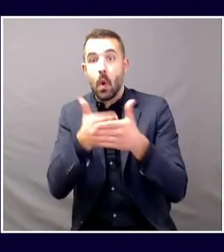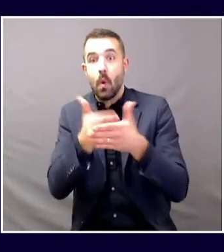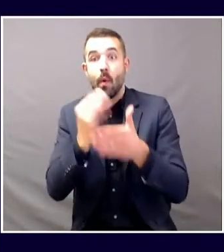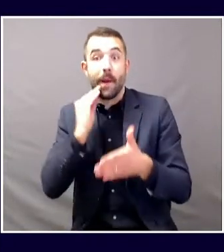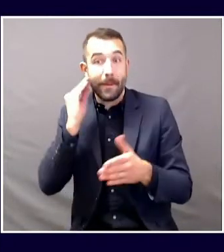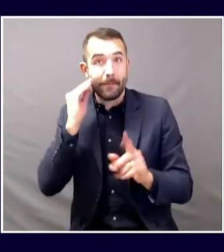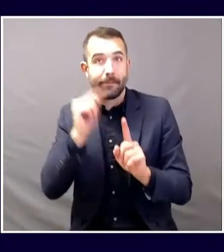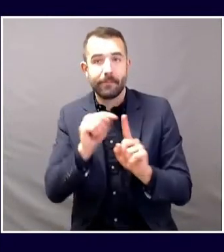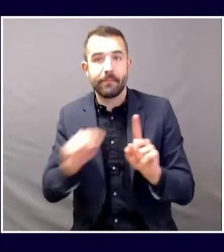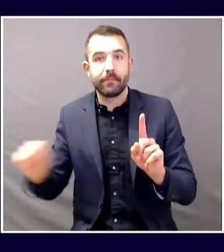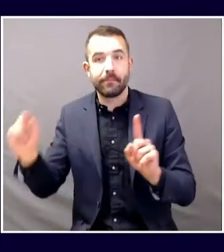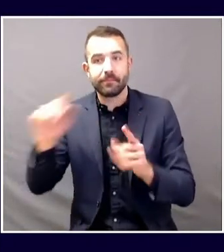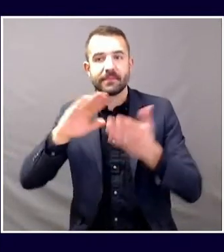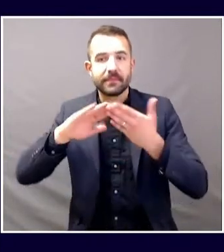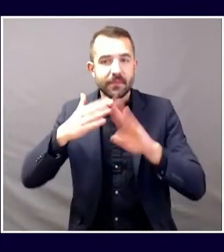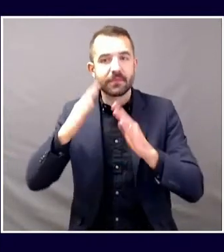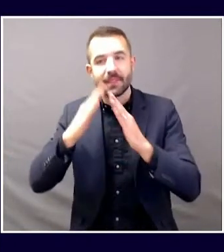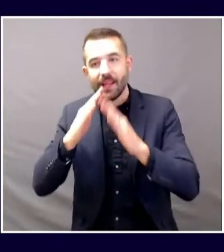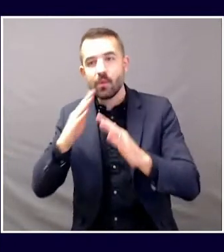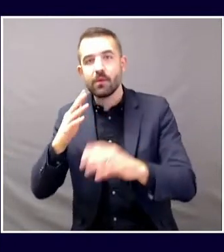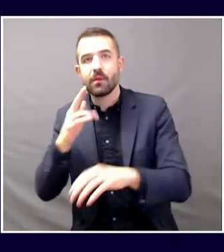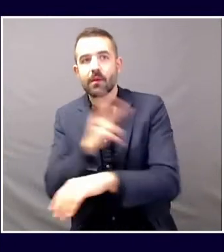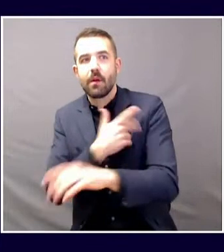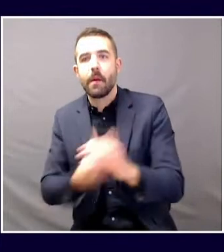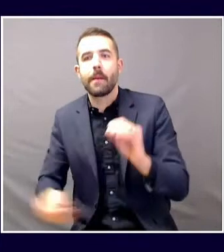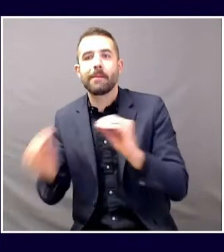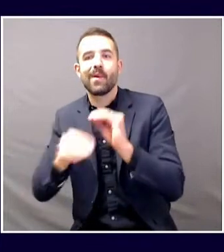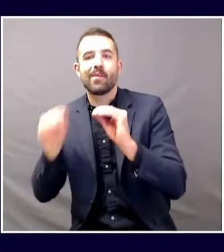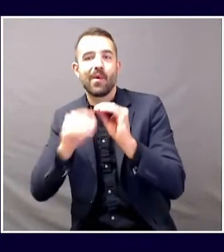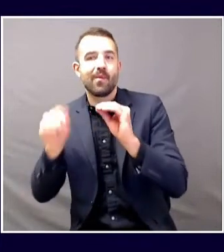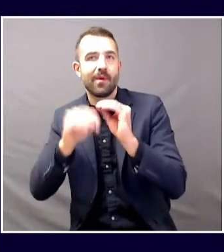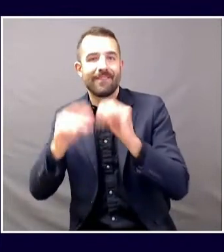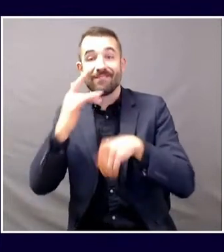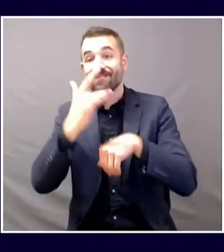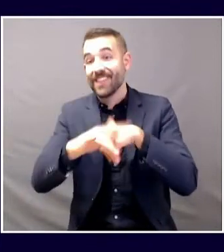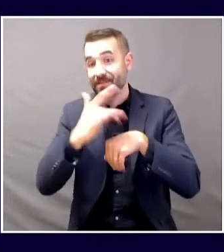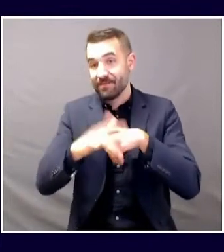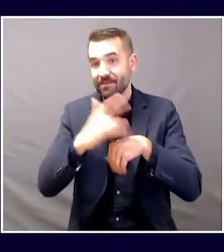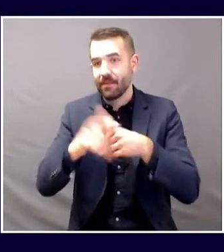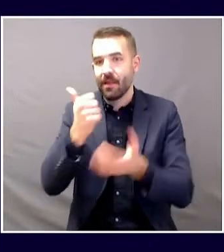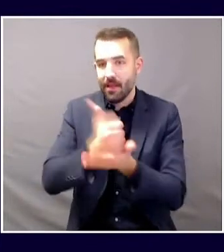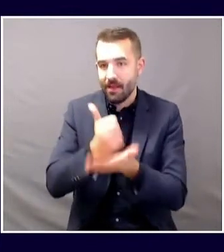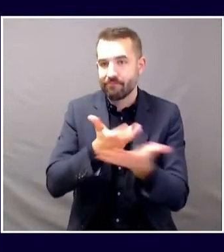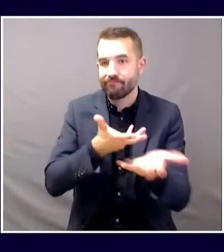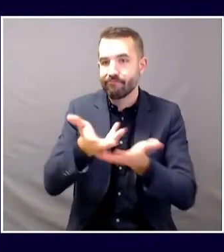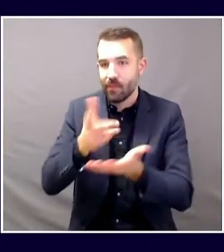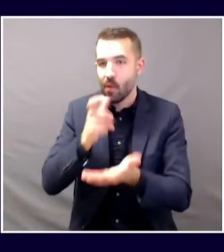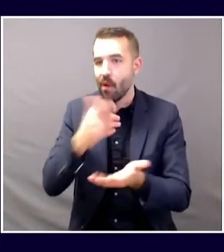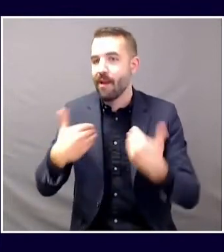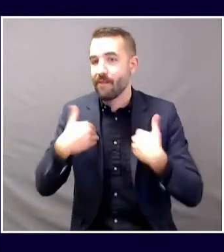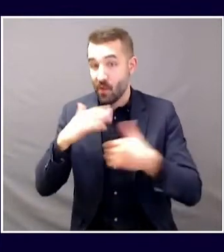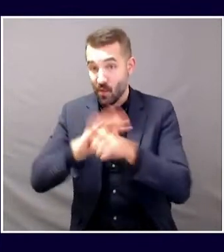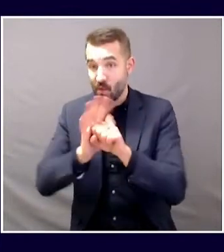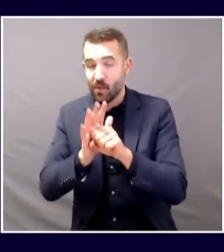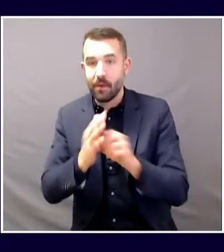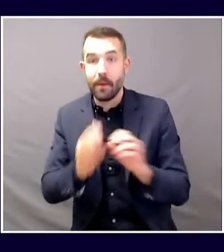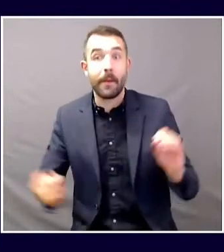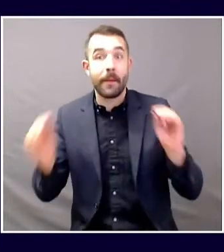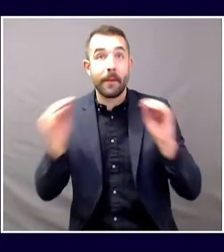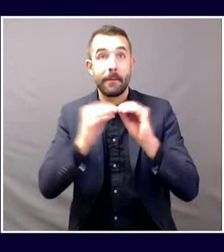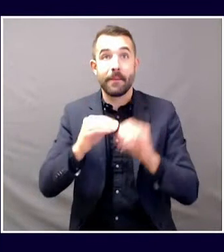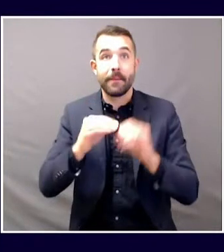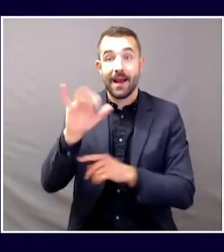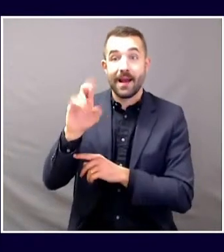This expands the number of beds that we have available, for example, in the ICU. It also means that 1 or